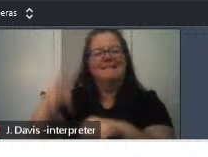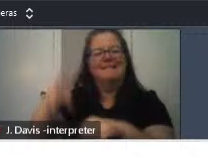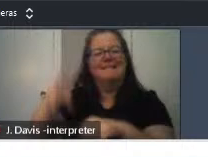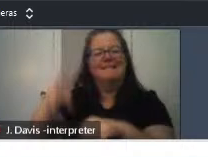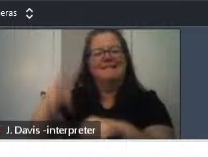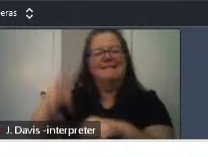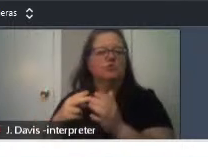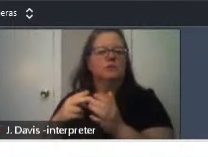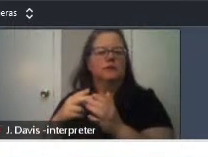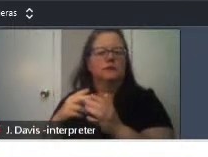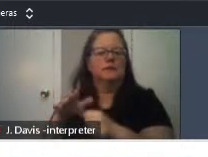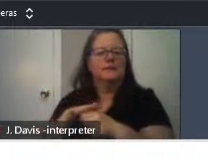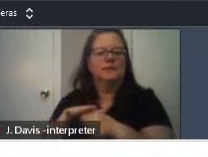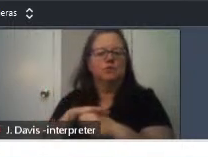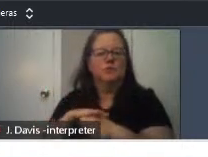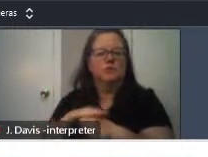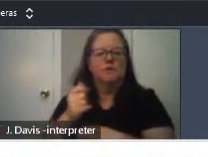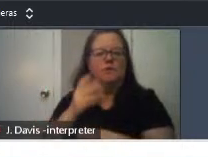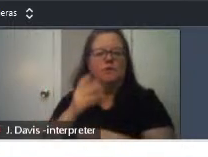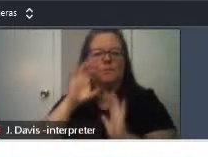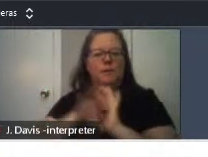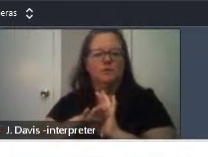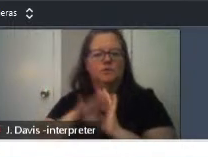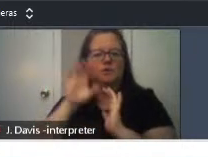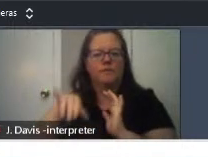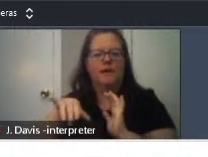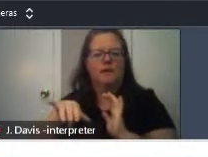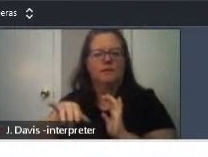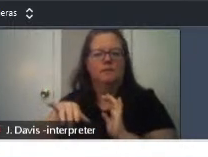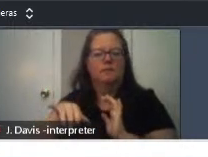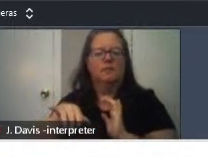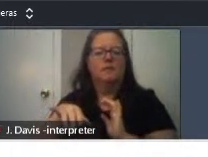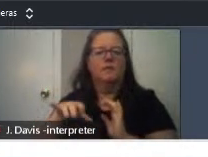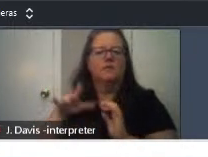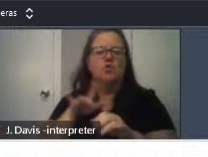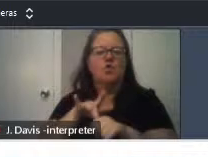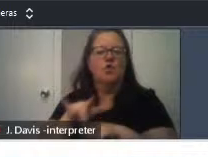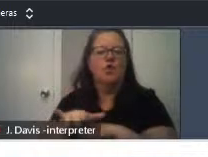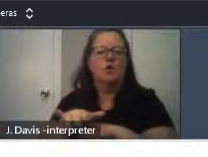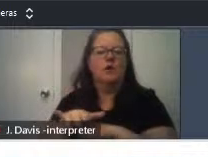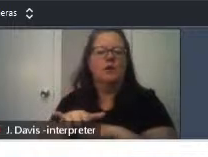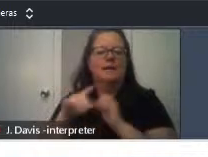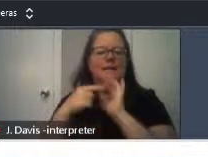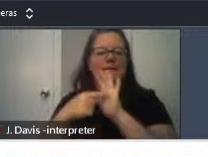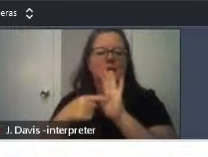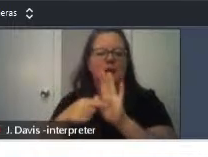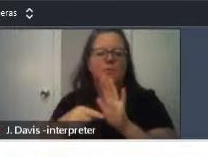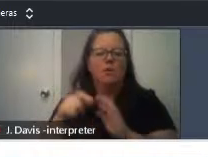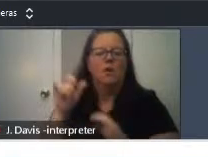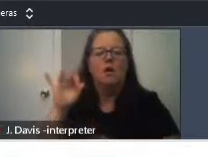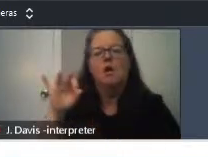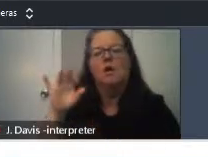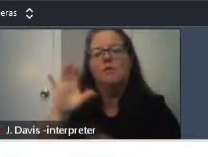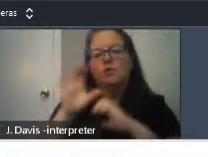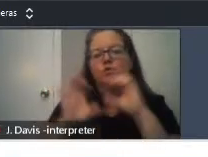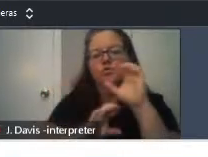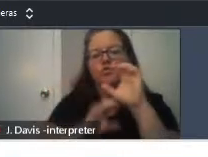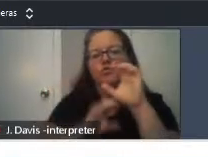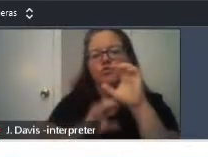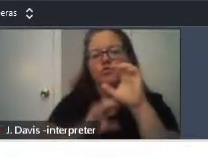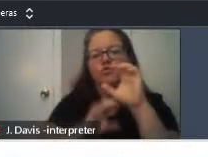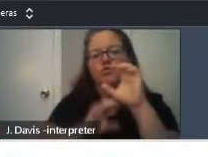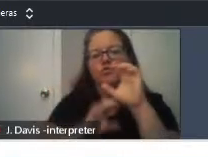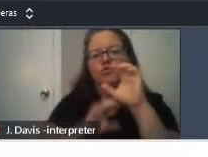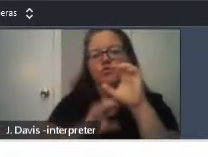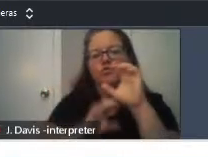I have a few photographs of the existing duplexes. These are an early example of the two-family construction type in Memphis